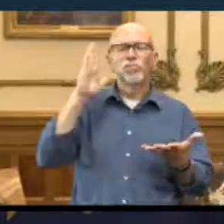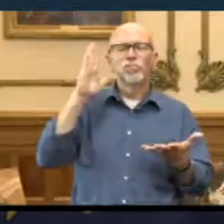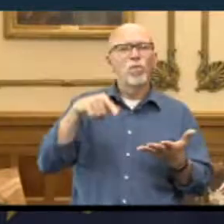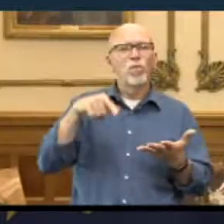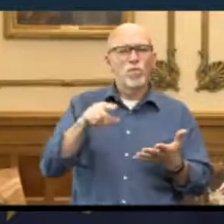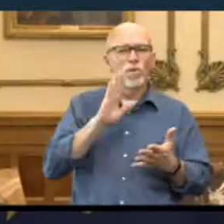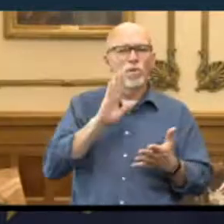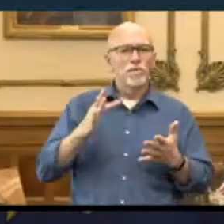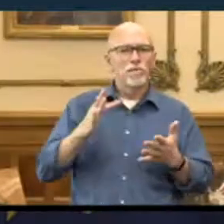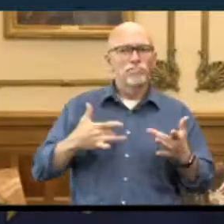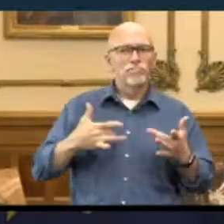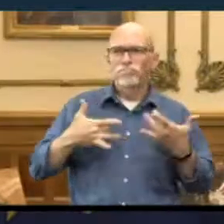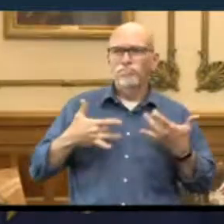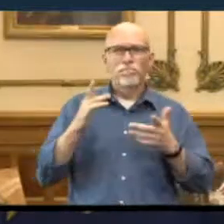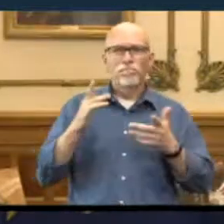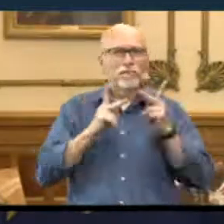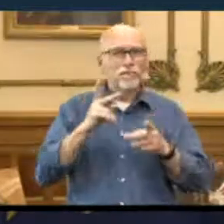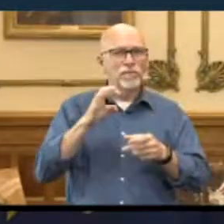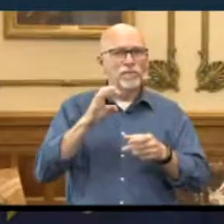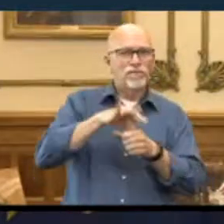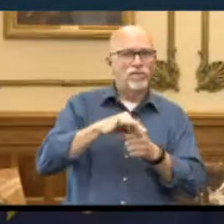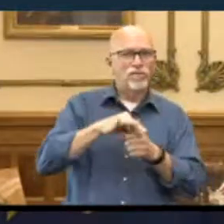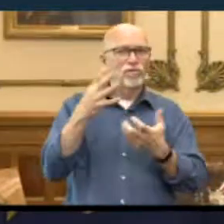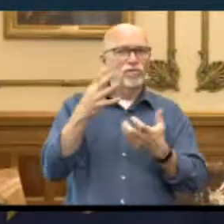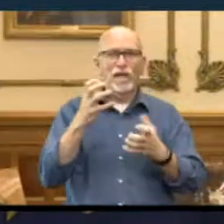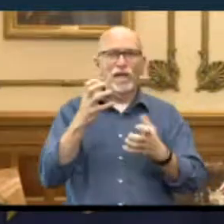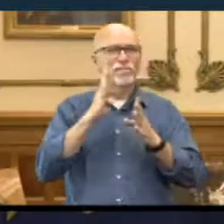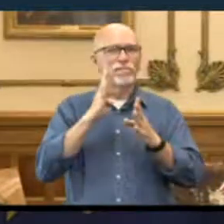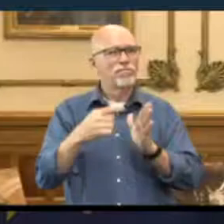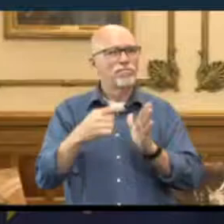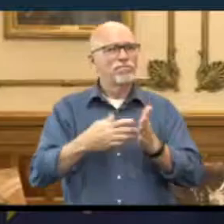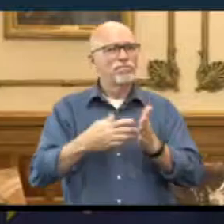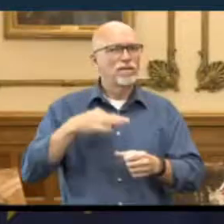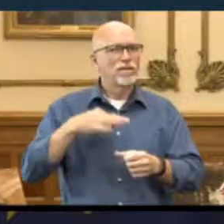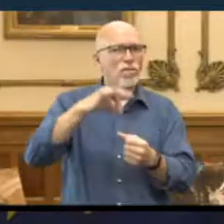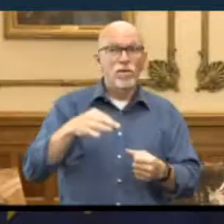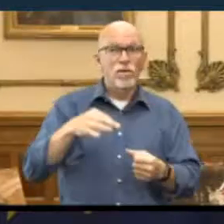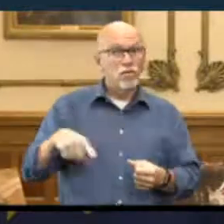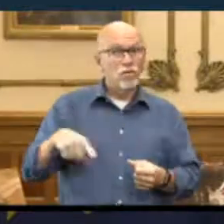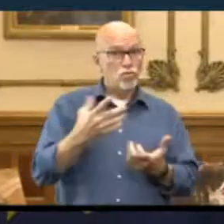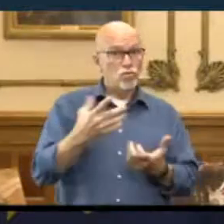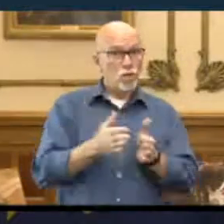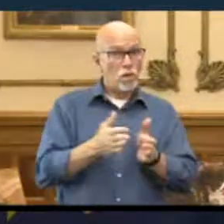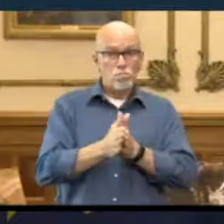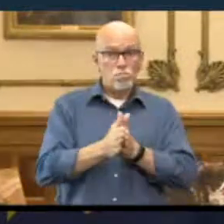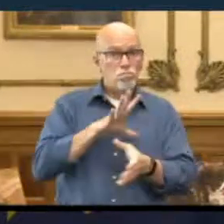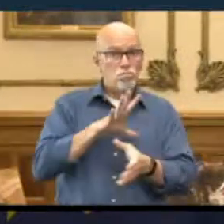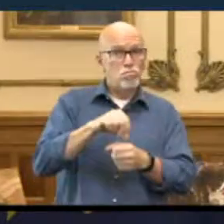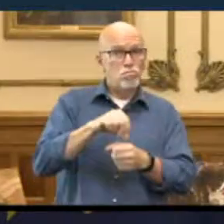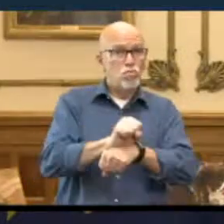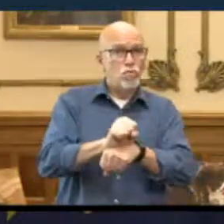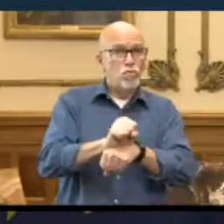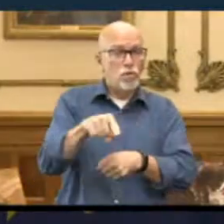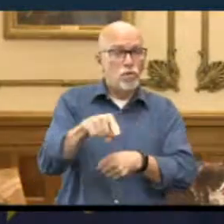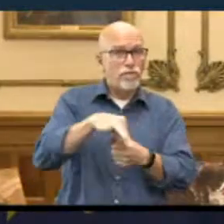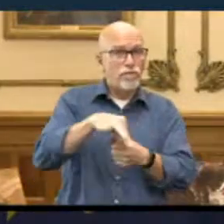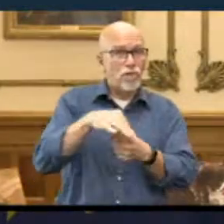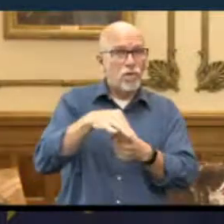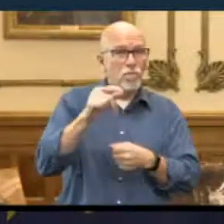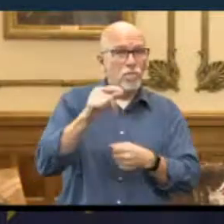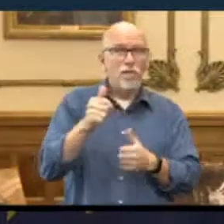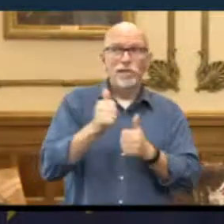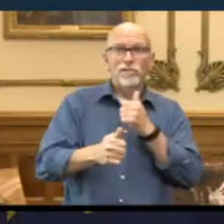excited electorate out there to express their voice. And if you would be willing to participate, I'm sure 92 county